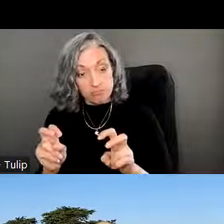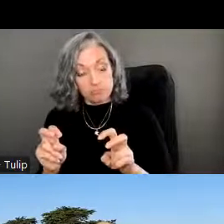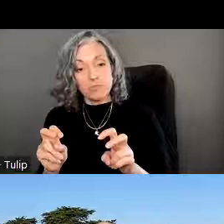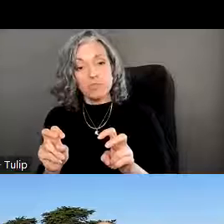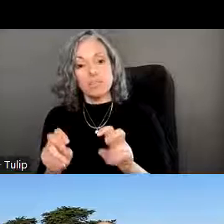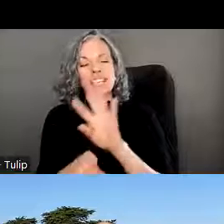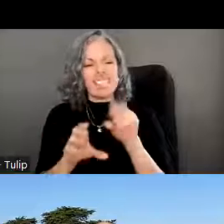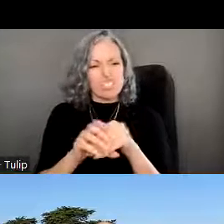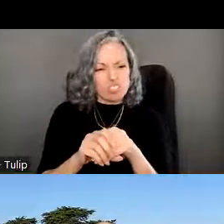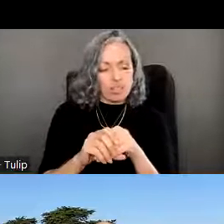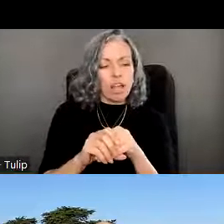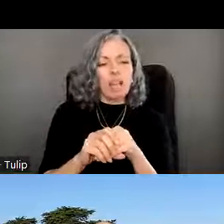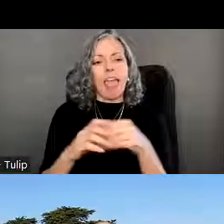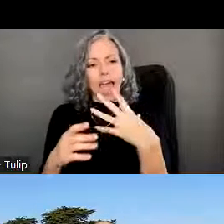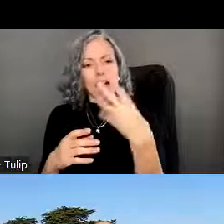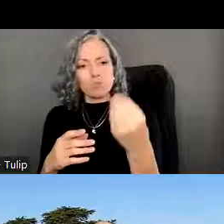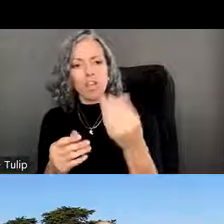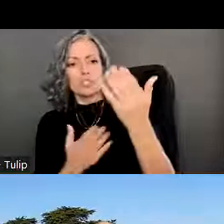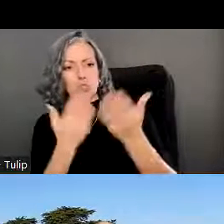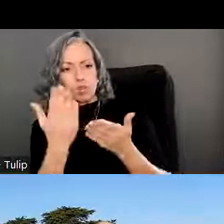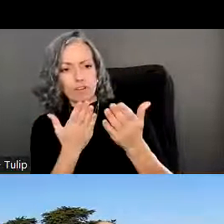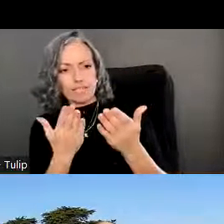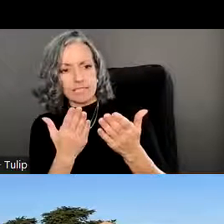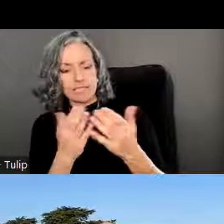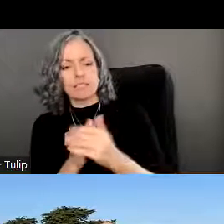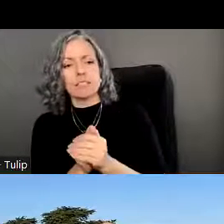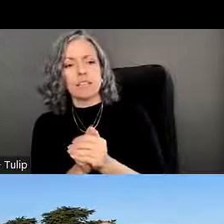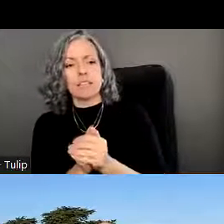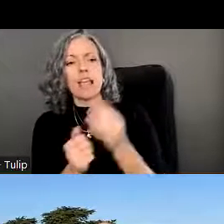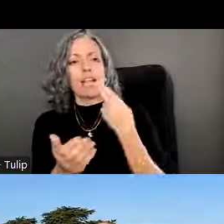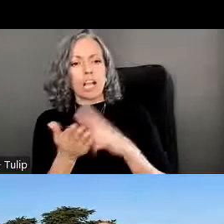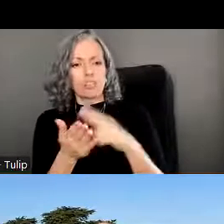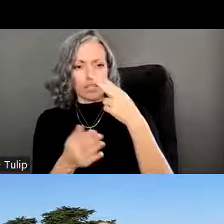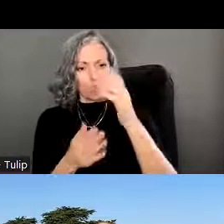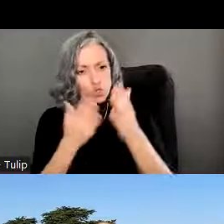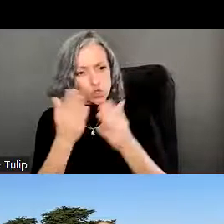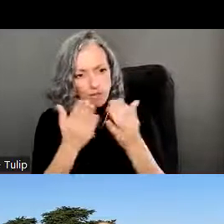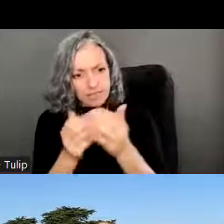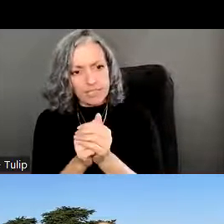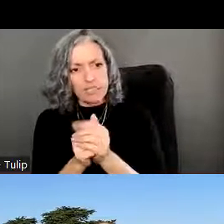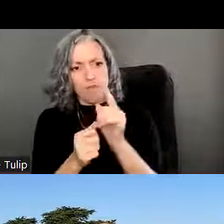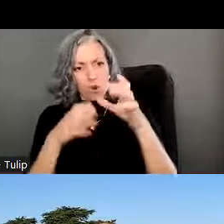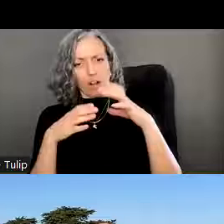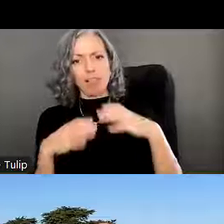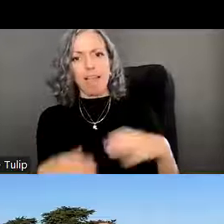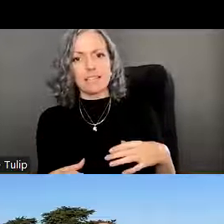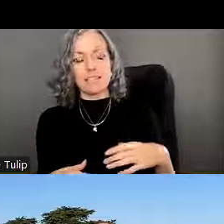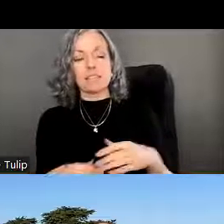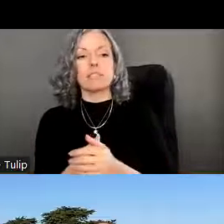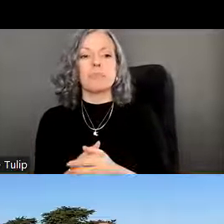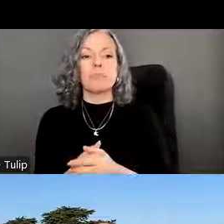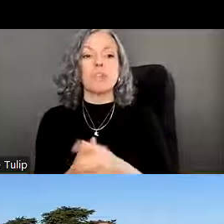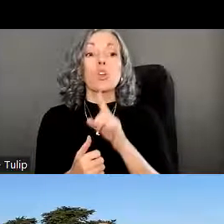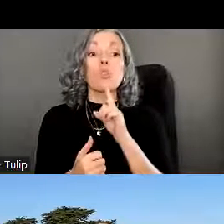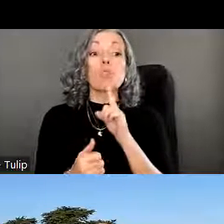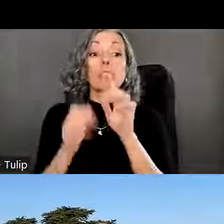and external types of services, contracts for services, for their clients. And the real